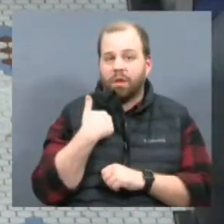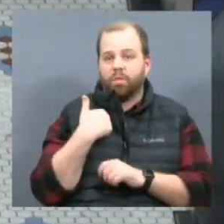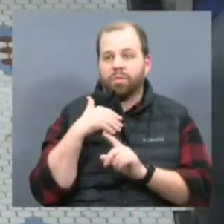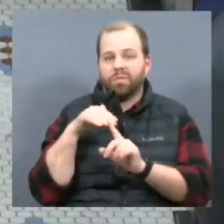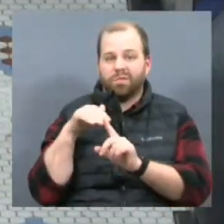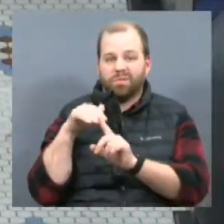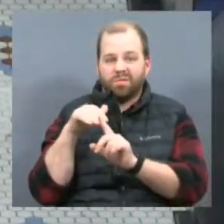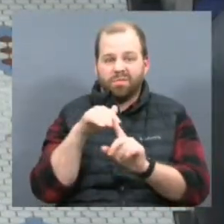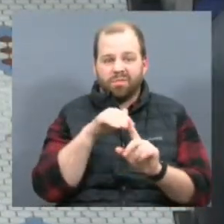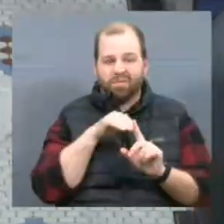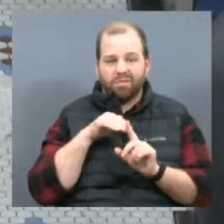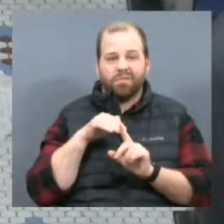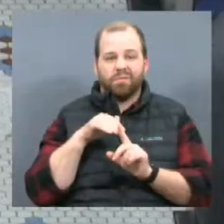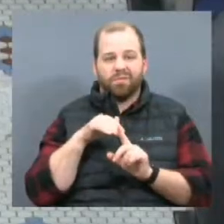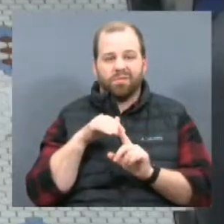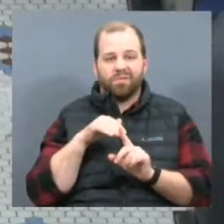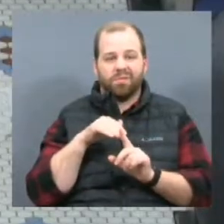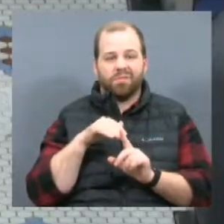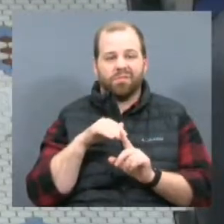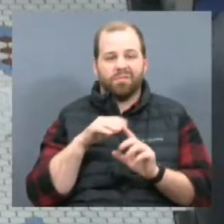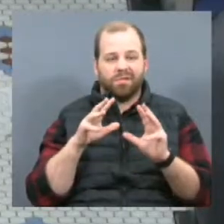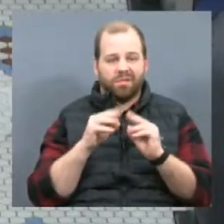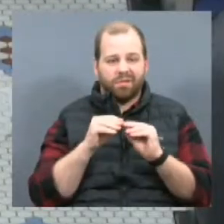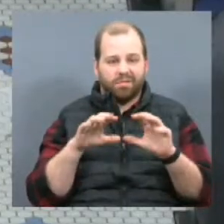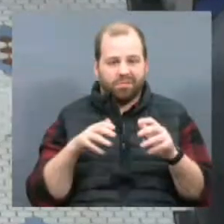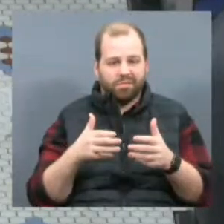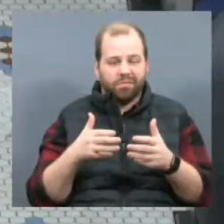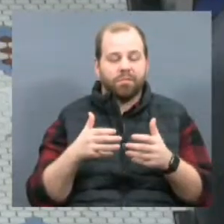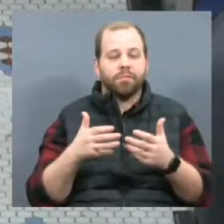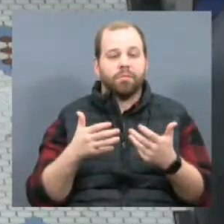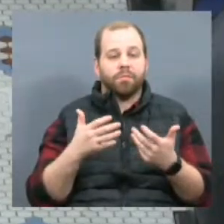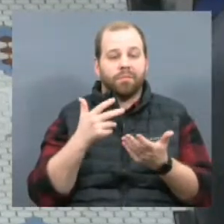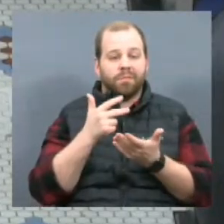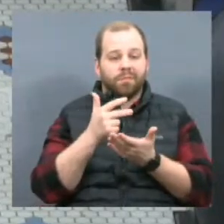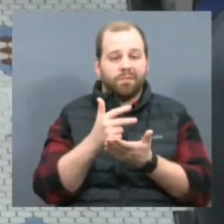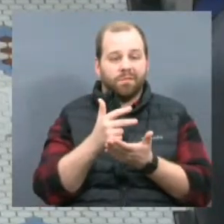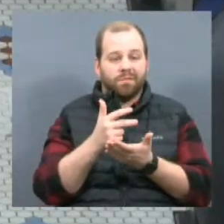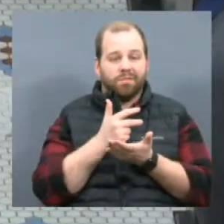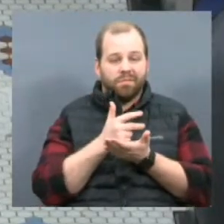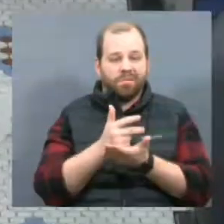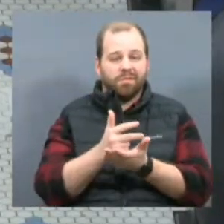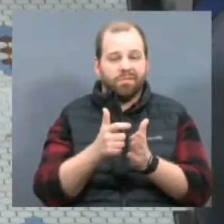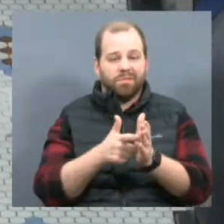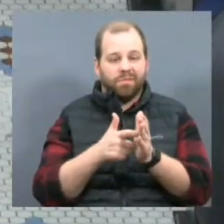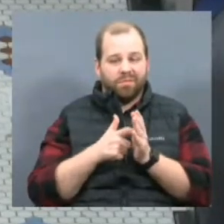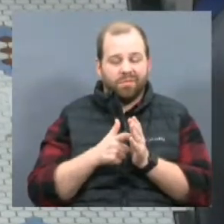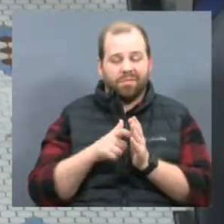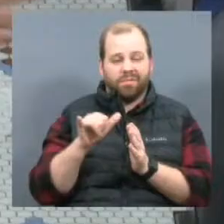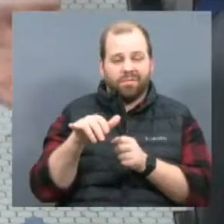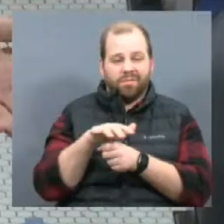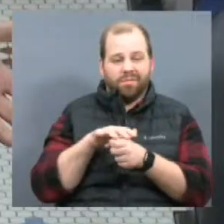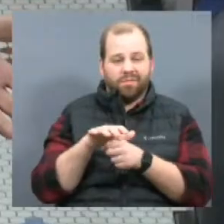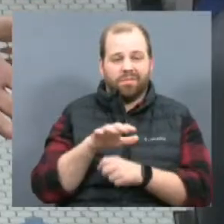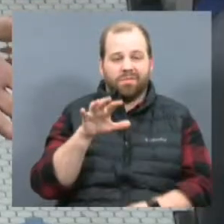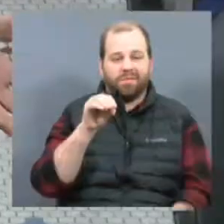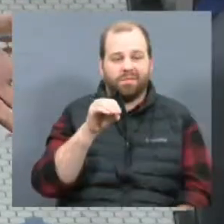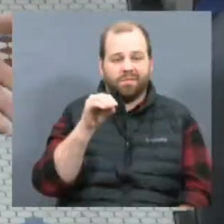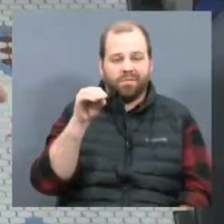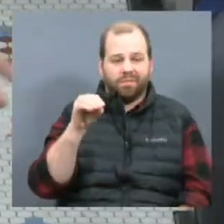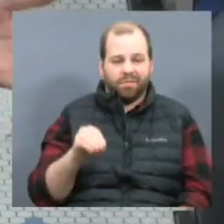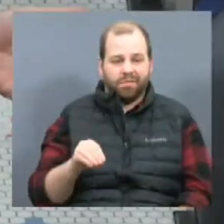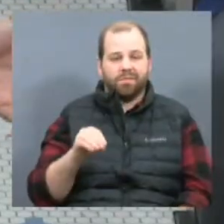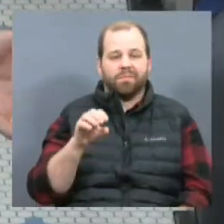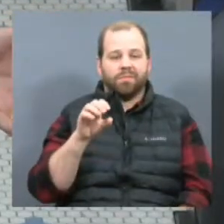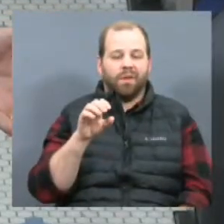remind the commission of that, with the history of that, is the parking requirement in Hillcrest is 50% of what the